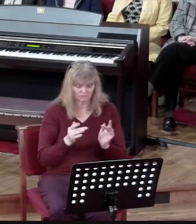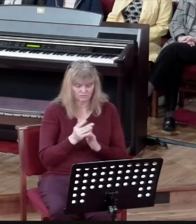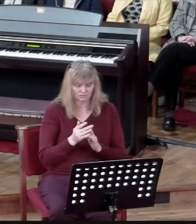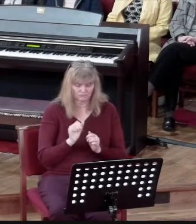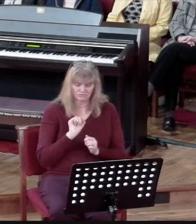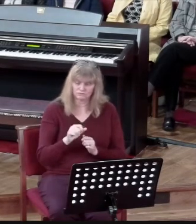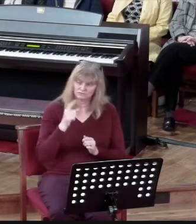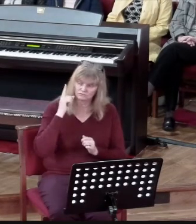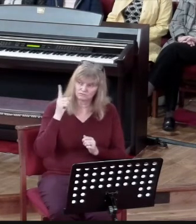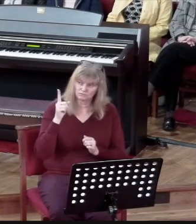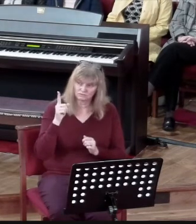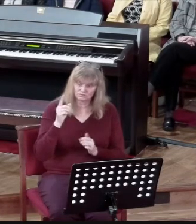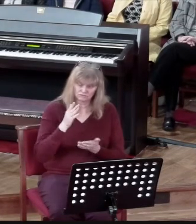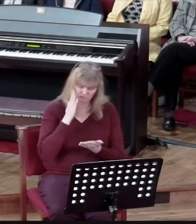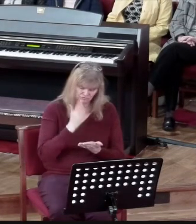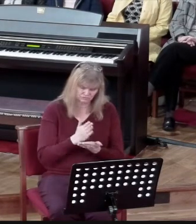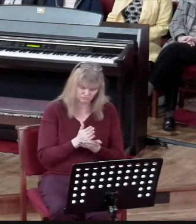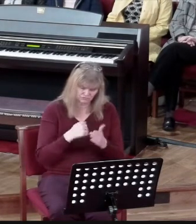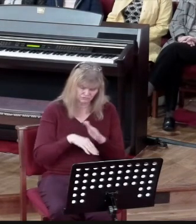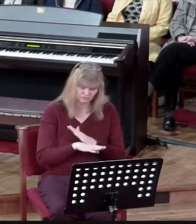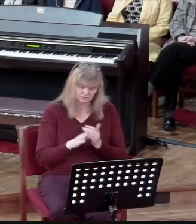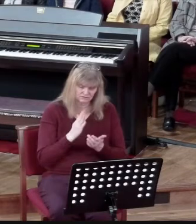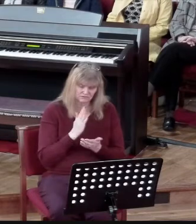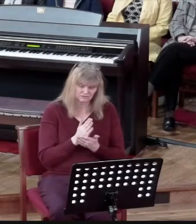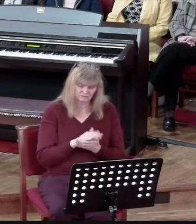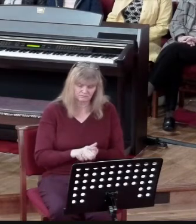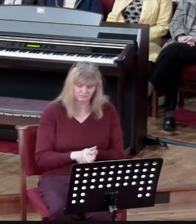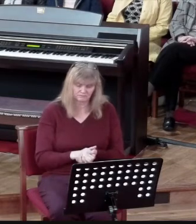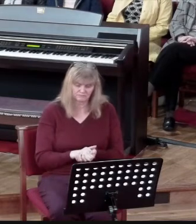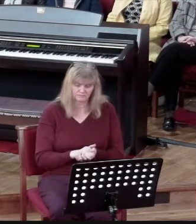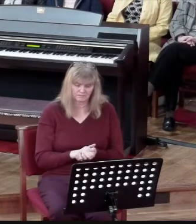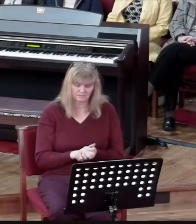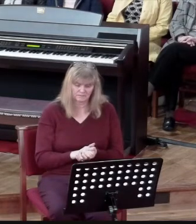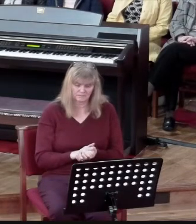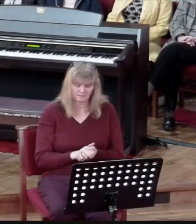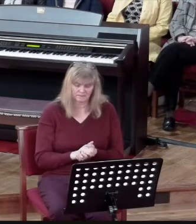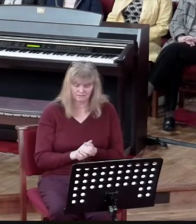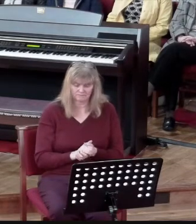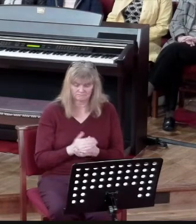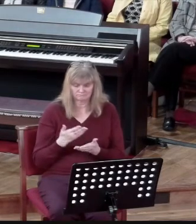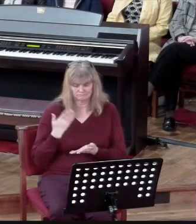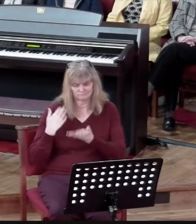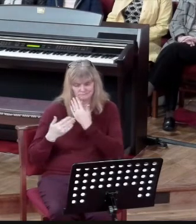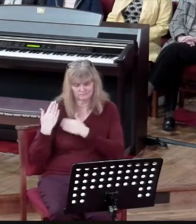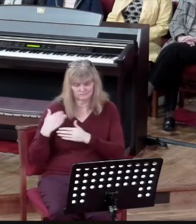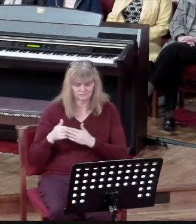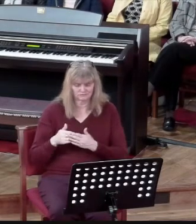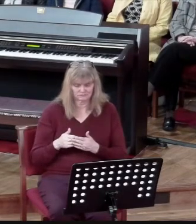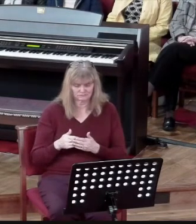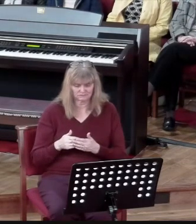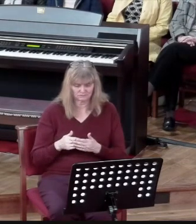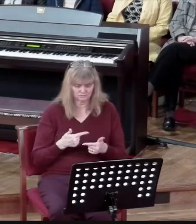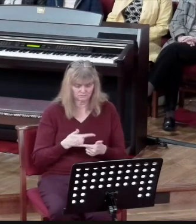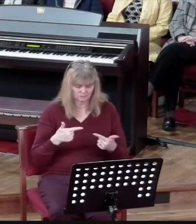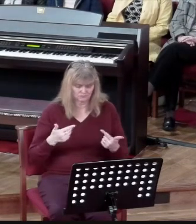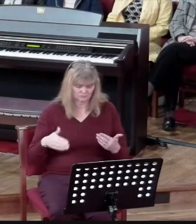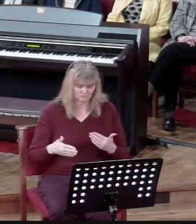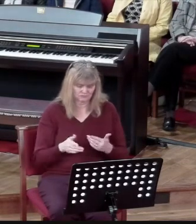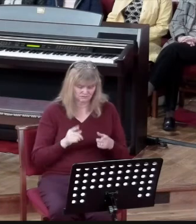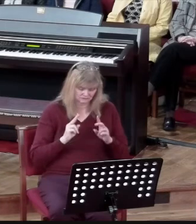the disciples had the expertise. They went fishing at night. They'd fished at night many times before and it didn't work this